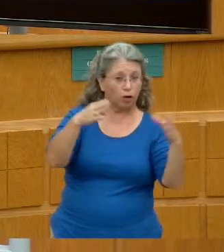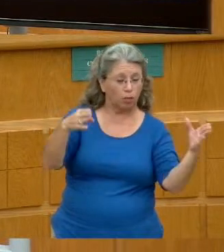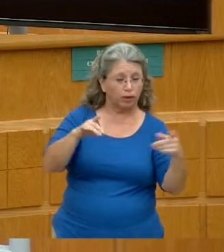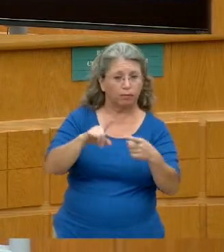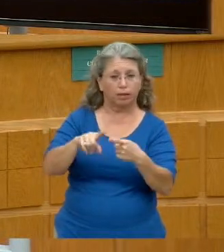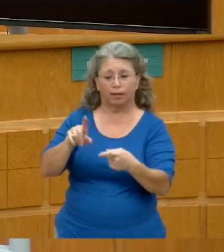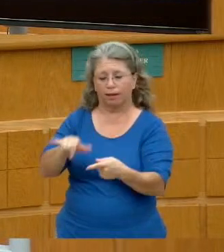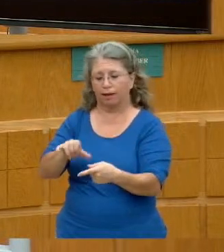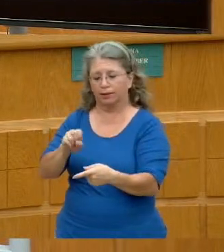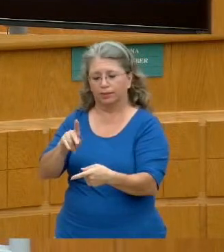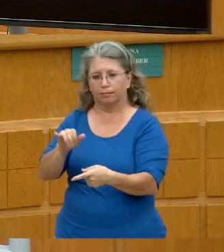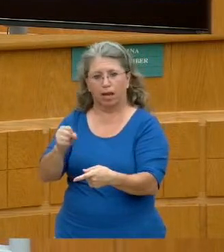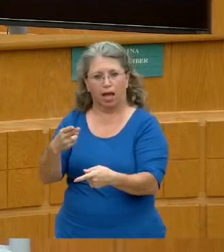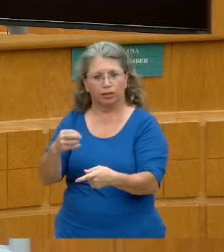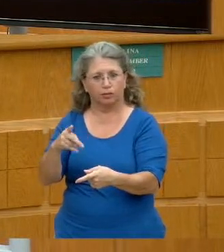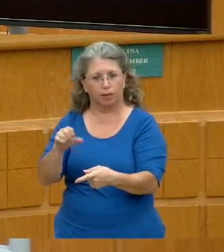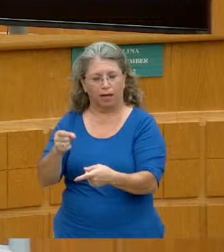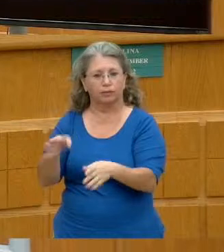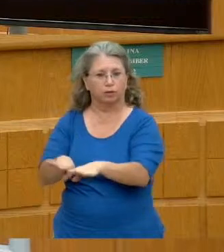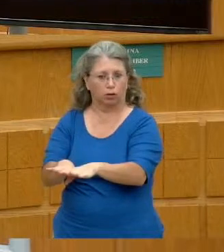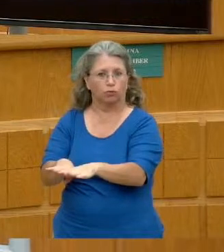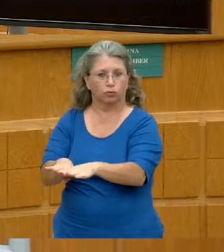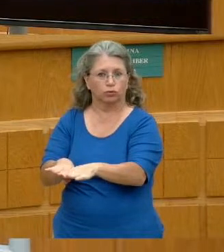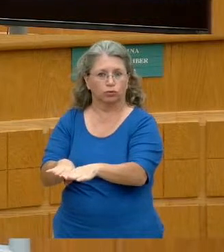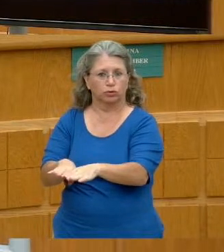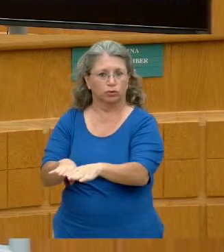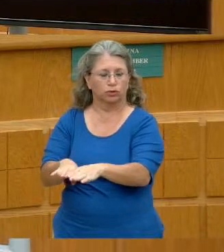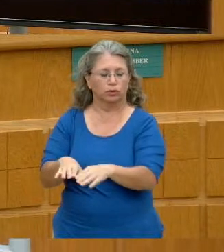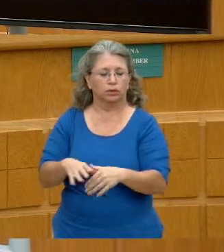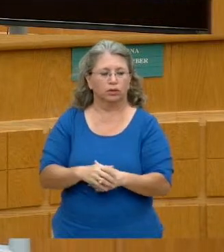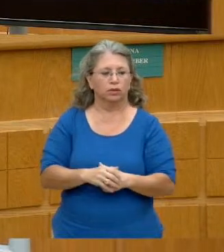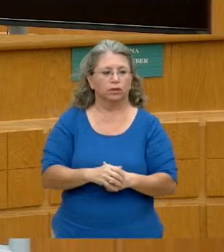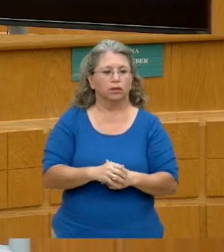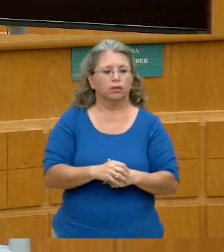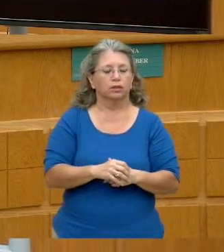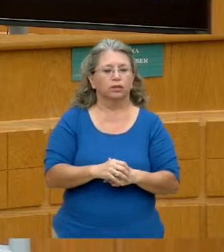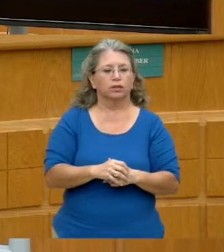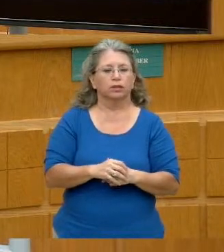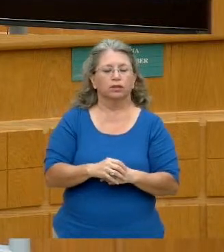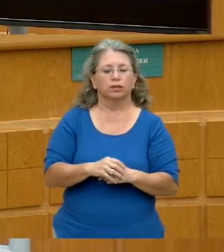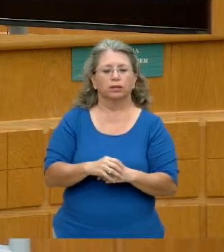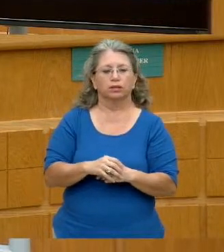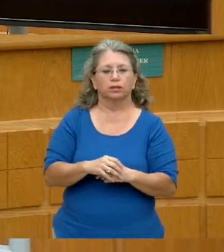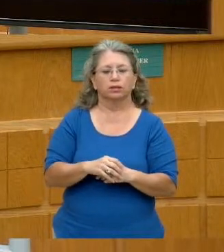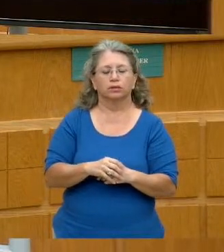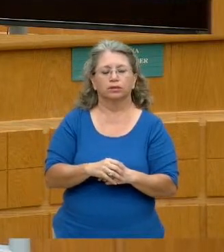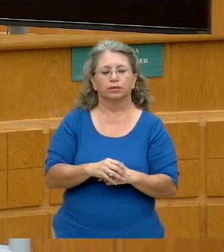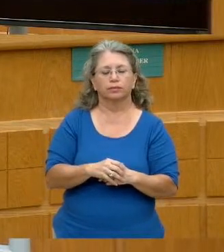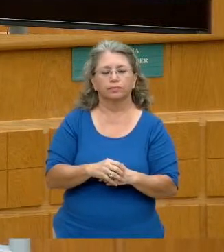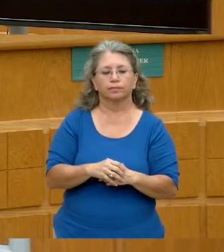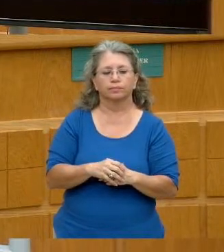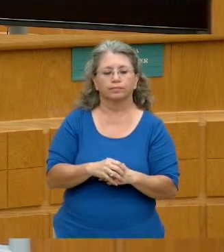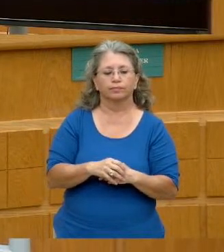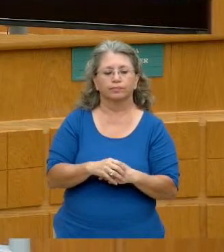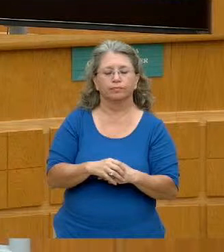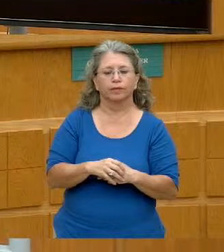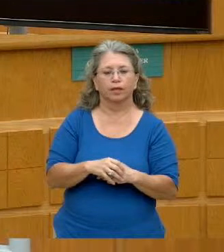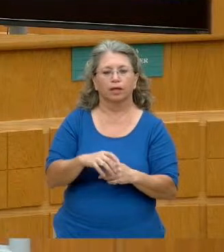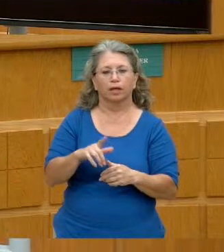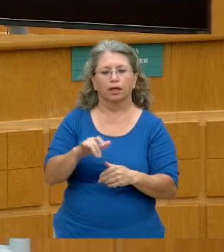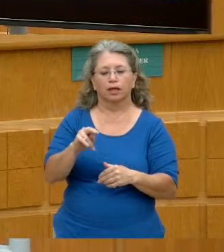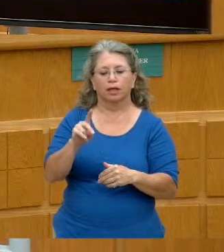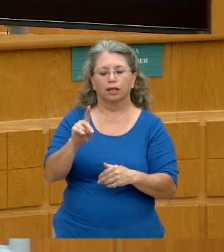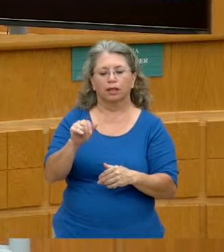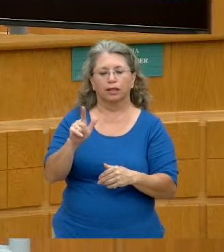side. Okay, so those 3 splash pads will be closed. The first 2 are closed because the park's closed, but the Lyndale